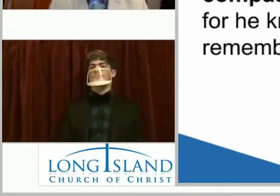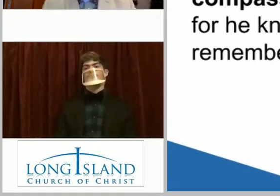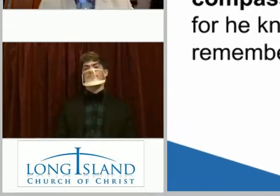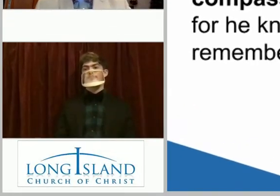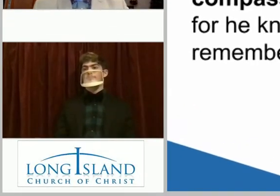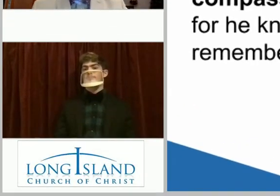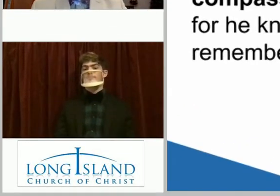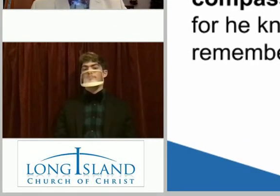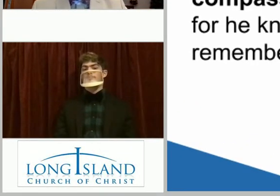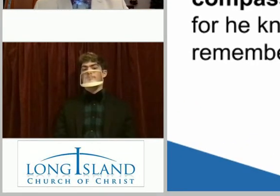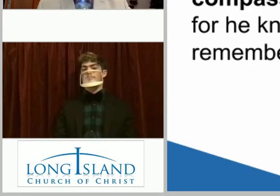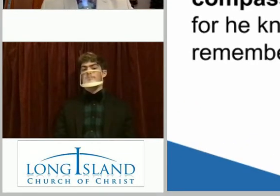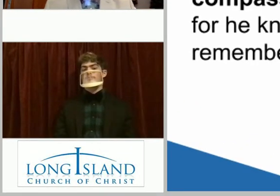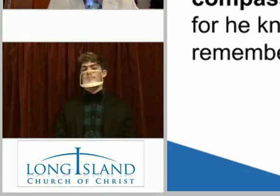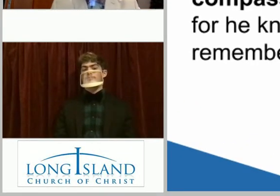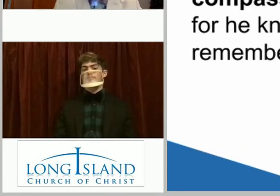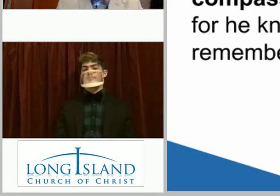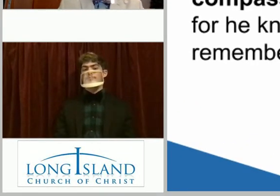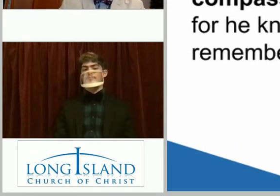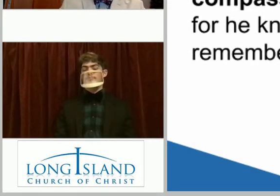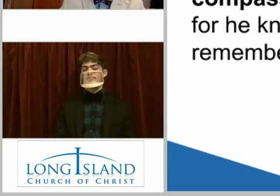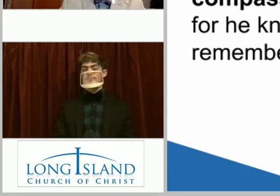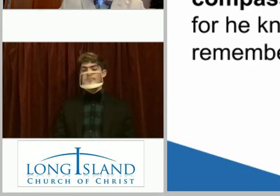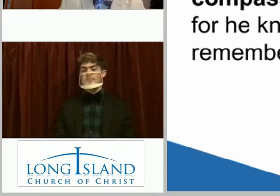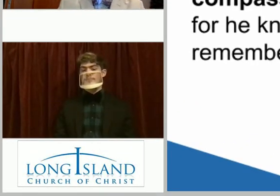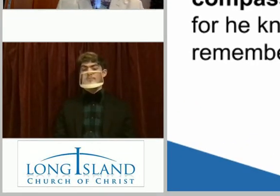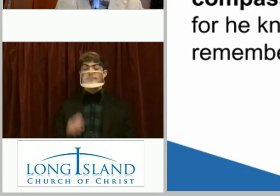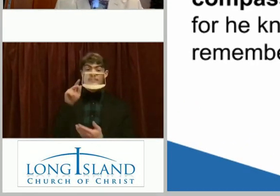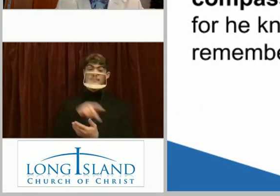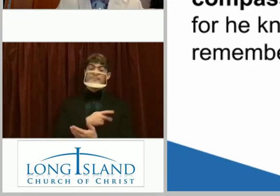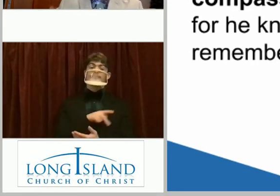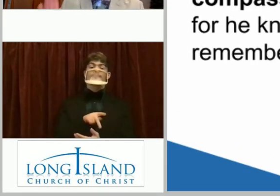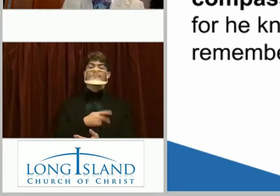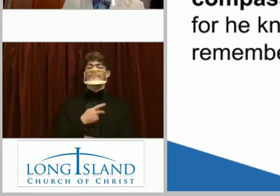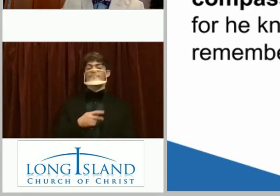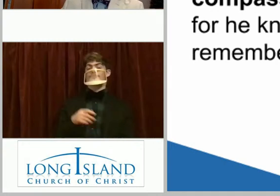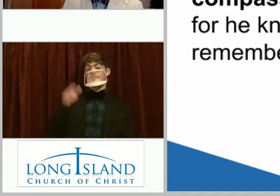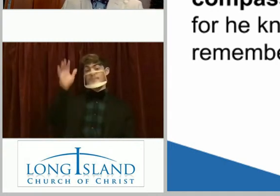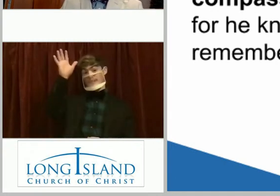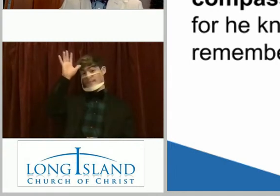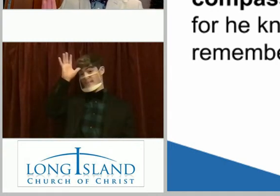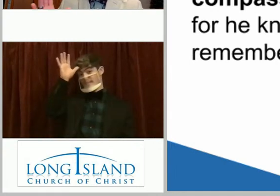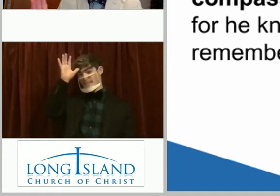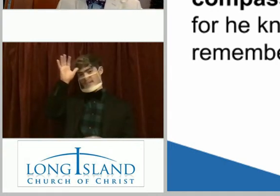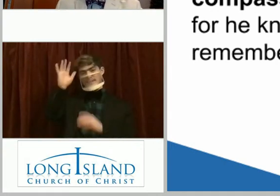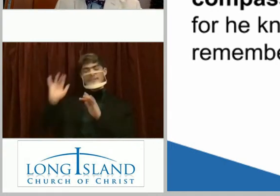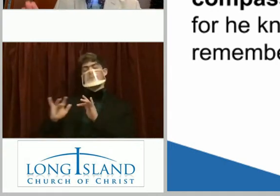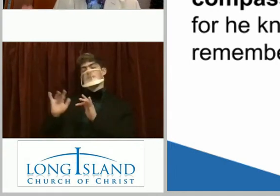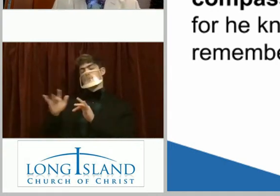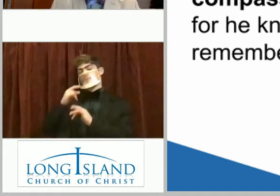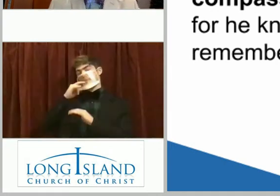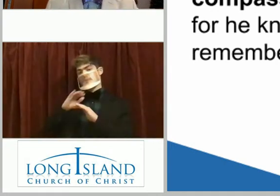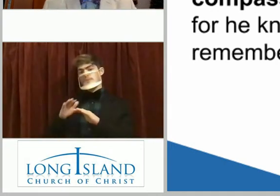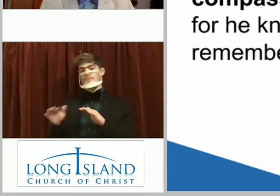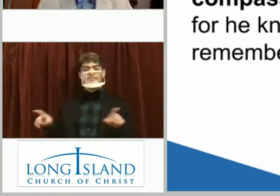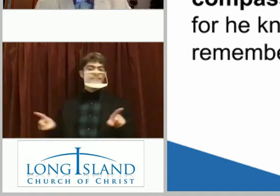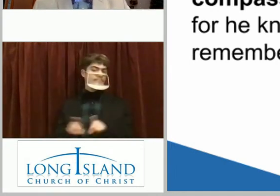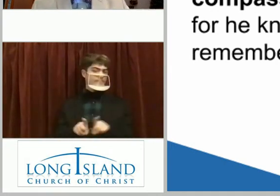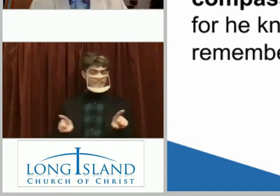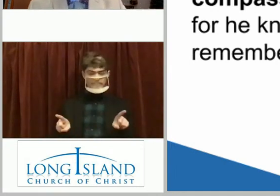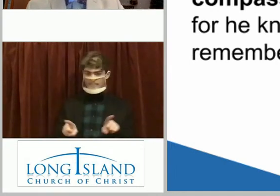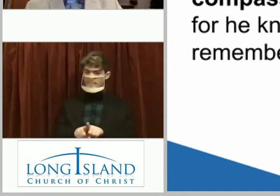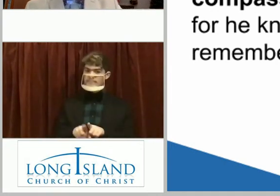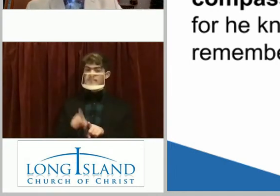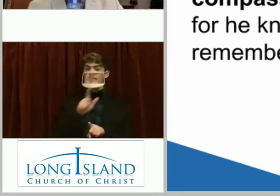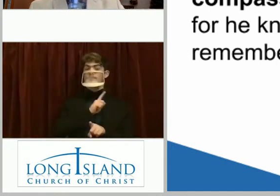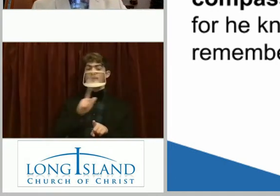image. Psalm 103, verse 13 and 14. "As a father has compassion on his children,